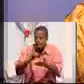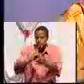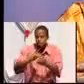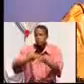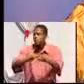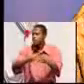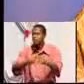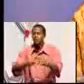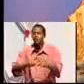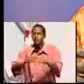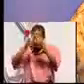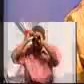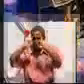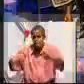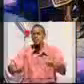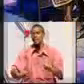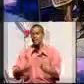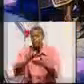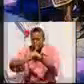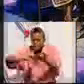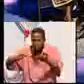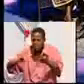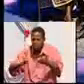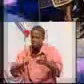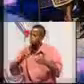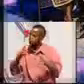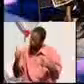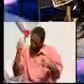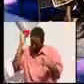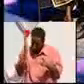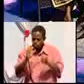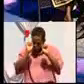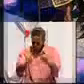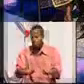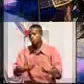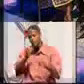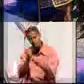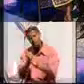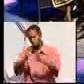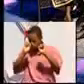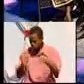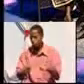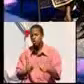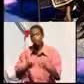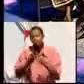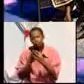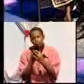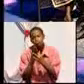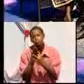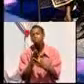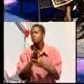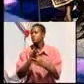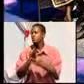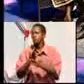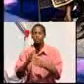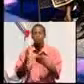to streamline or so, we do it through social welfare, through our able director, Fanta Baiseka. Okay. Well, viewers, if you're following